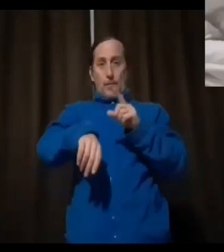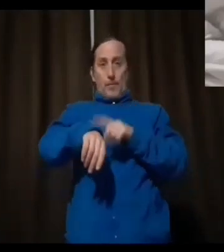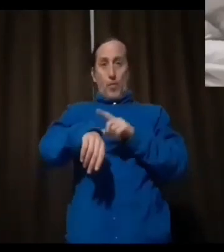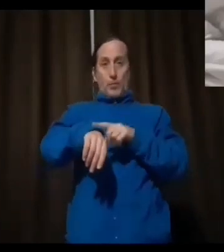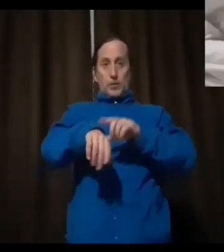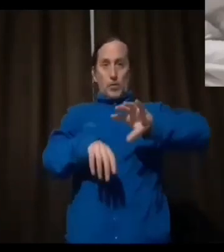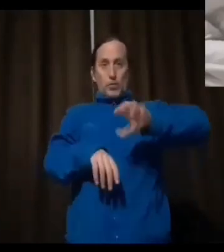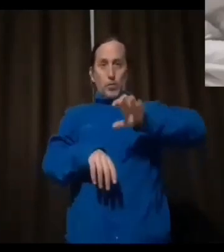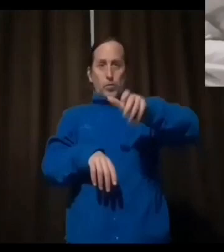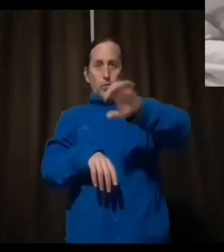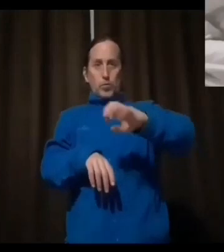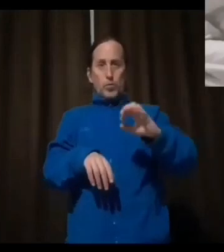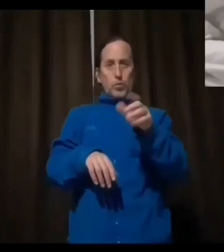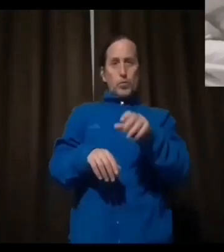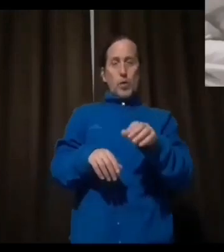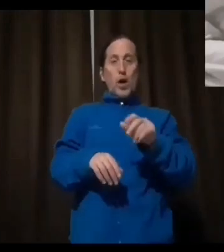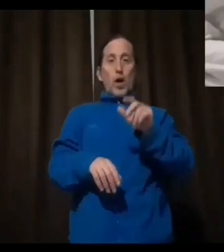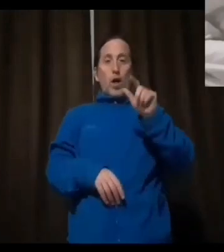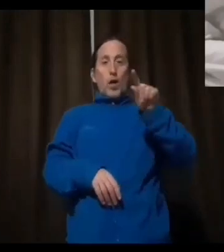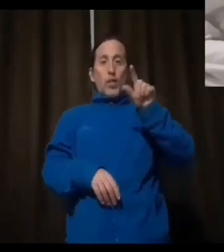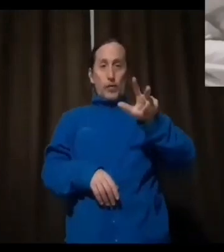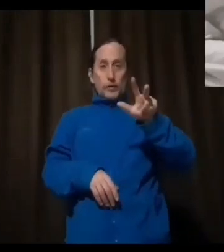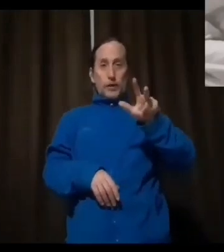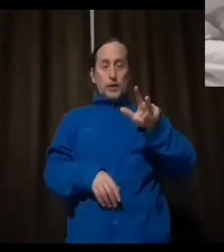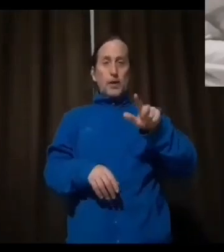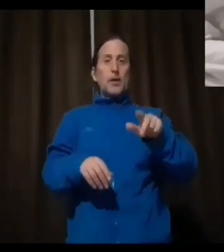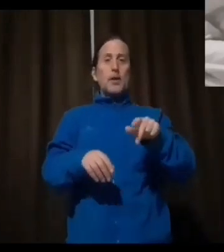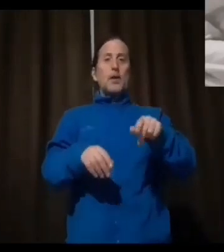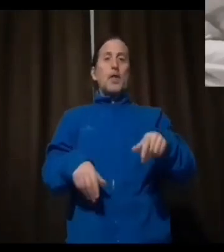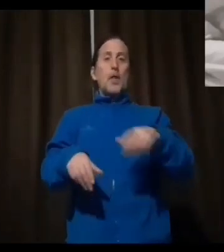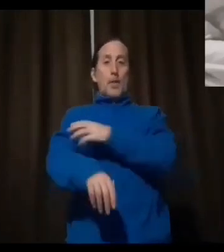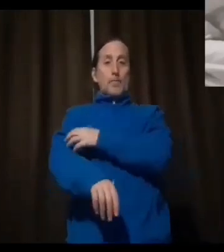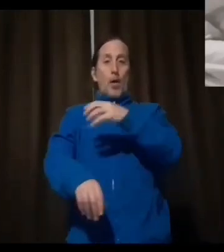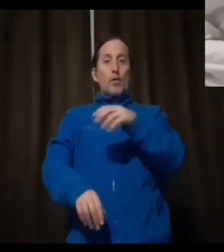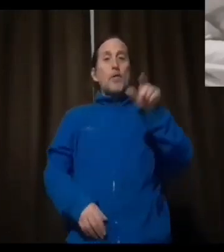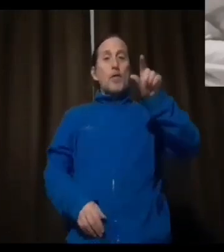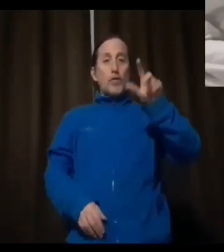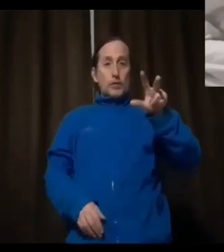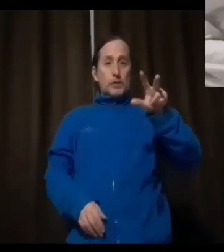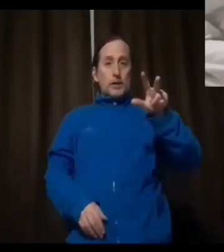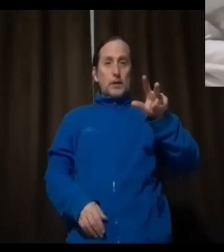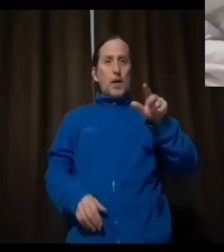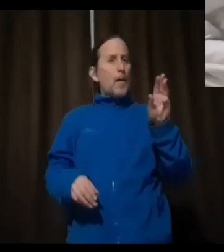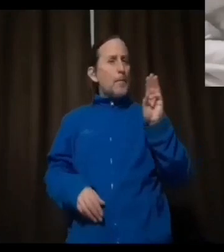possible moments happen within every tick, every quantum tick,